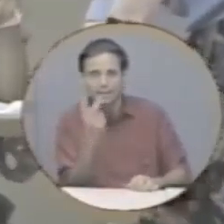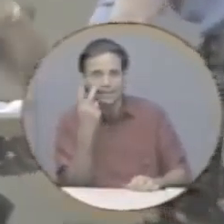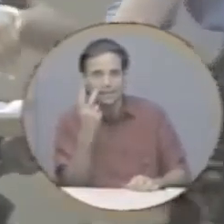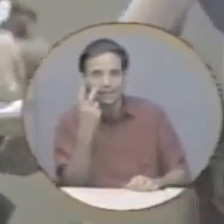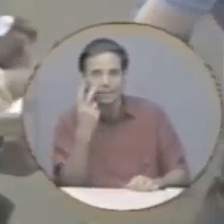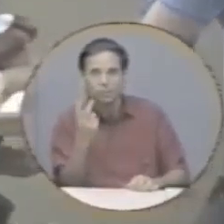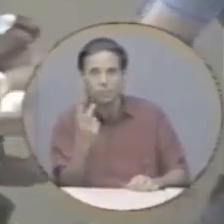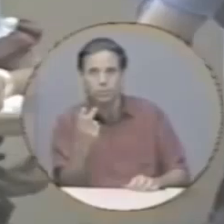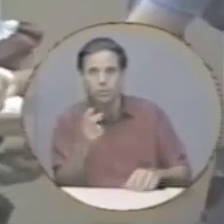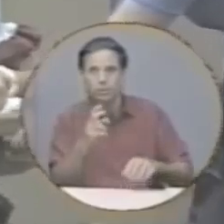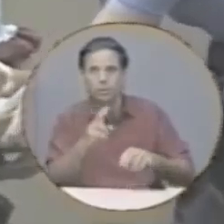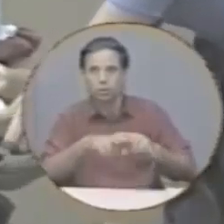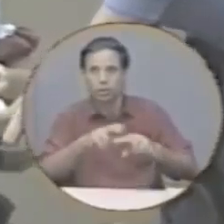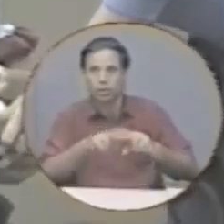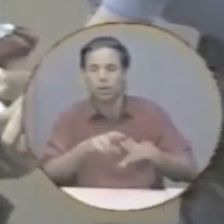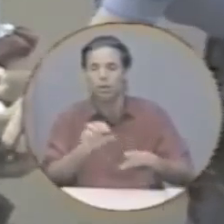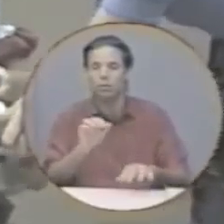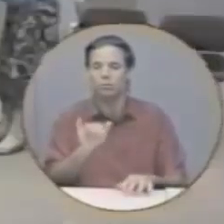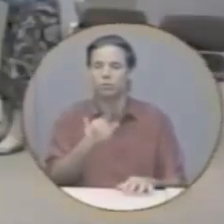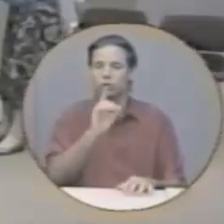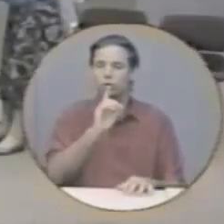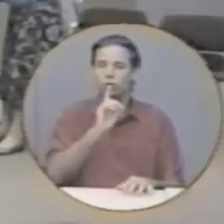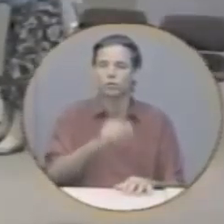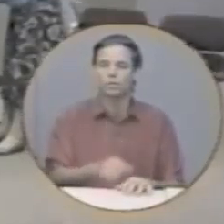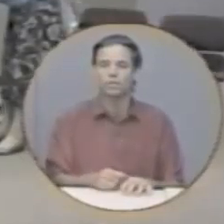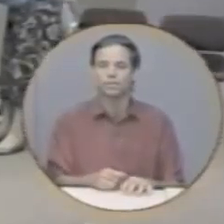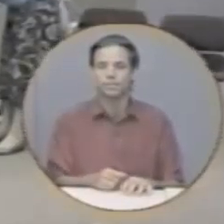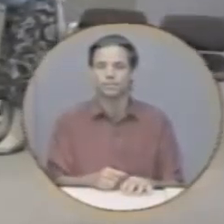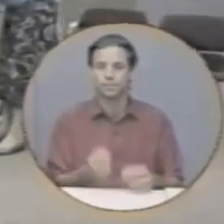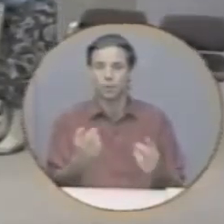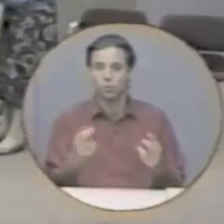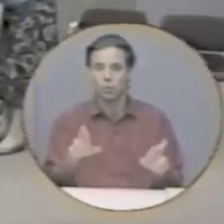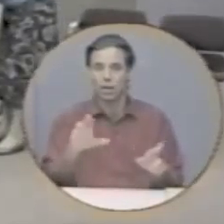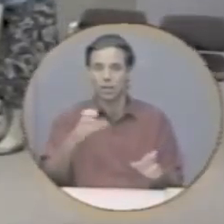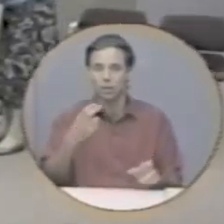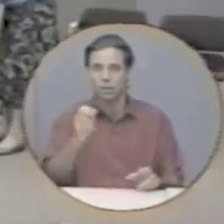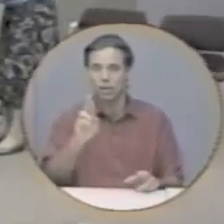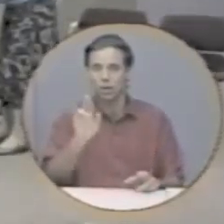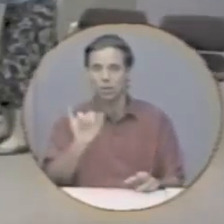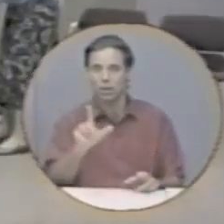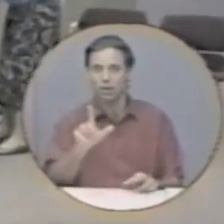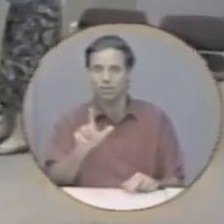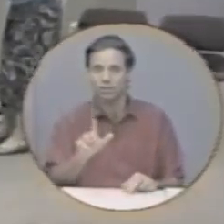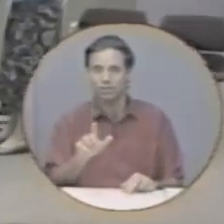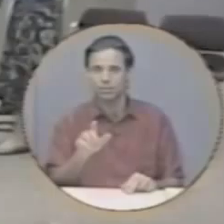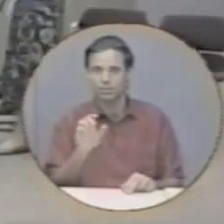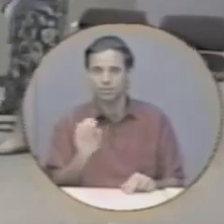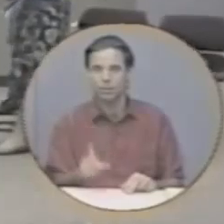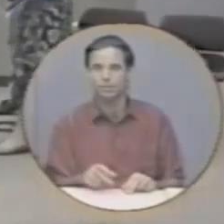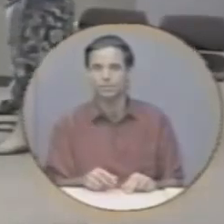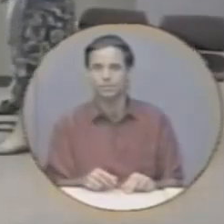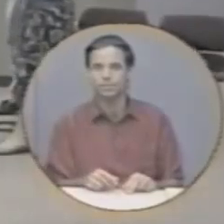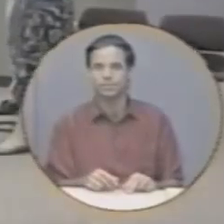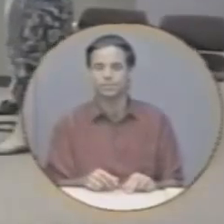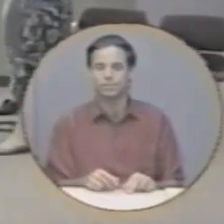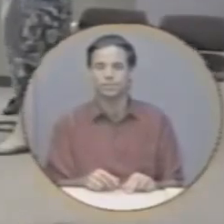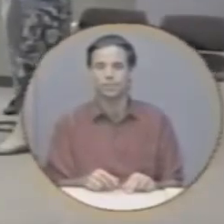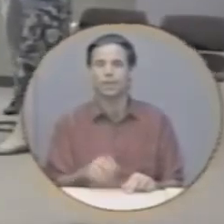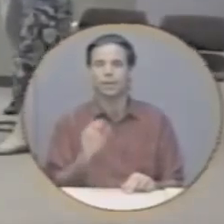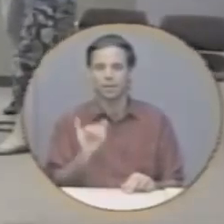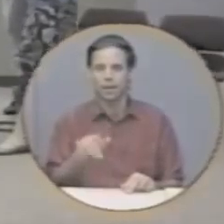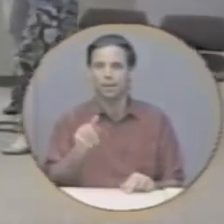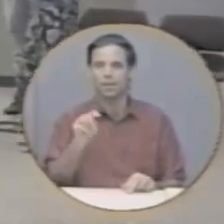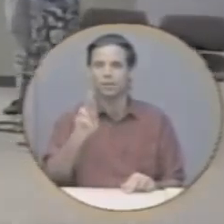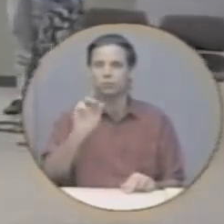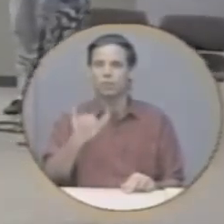on the chair? Oh, yes. You ready, Cheryl? Here, why don't you let me hold the tray? Okay. Yes, we take the